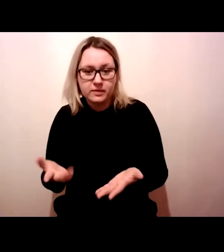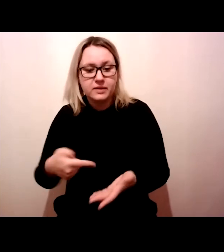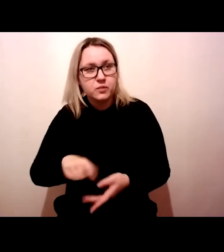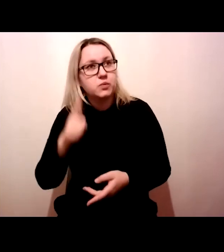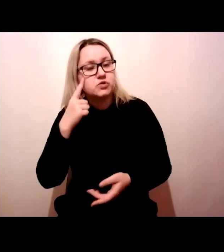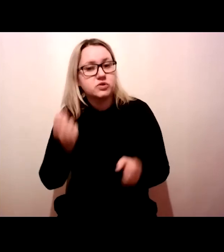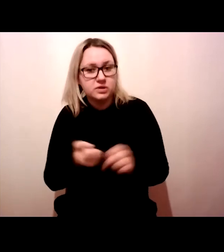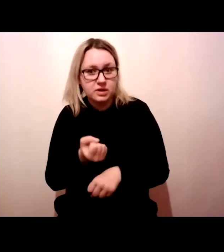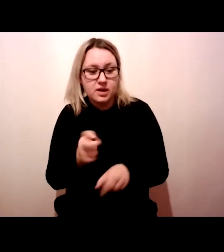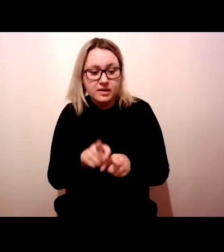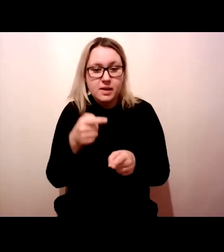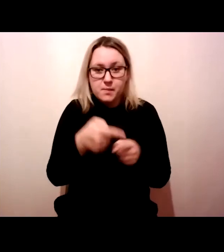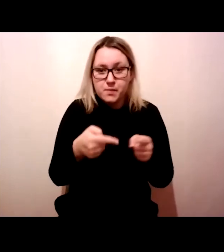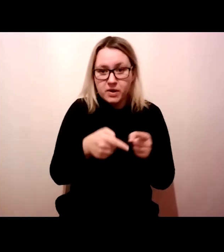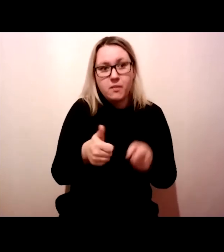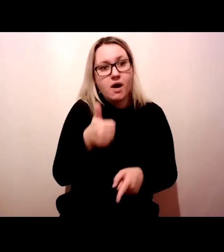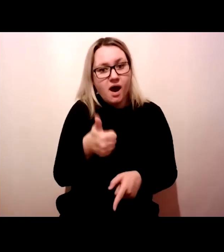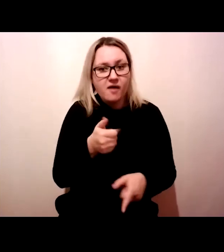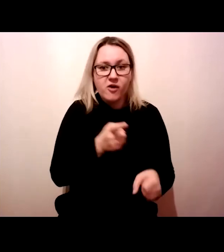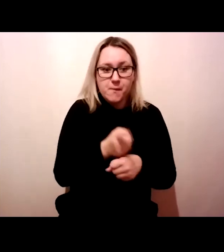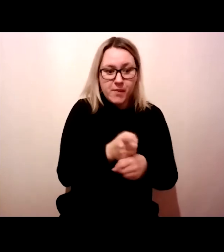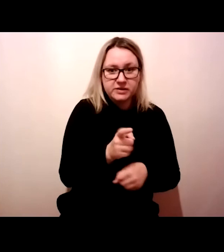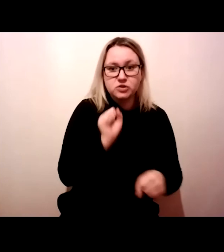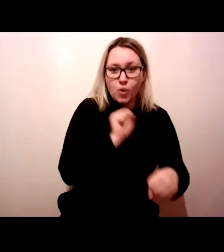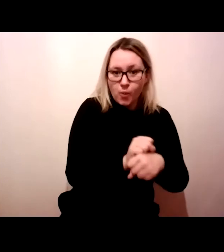how they happen,